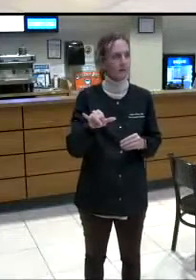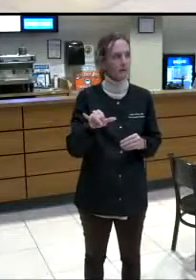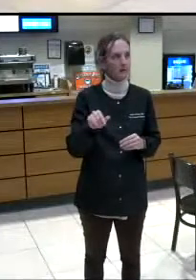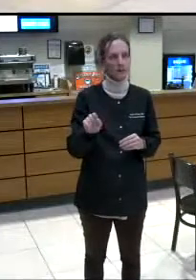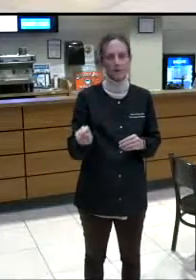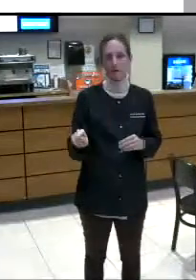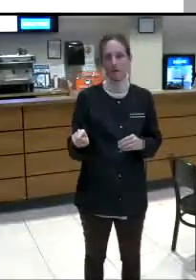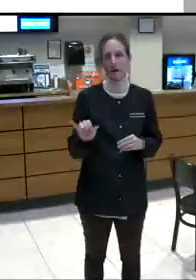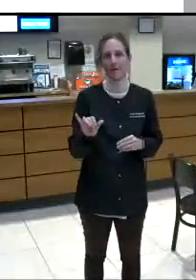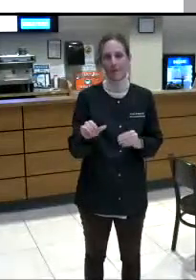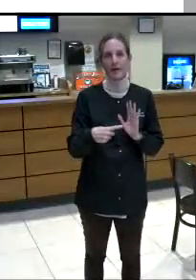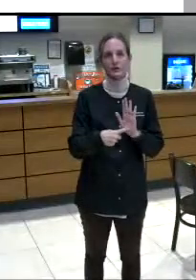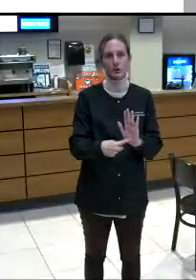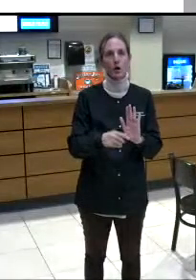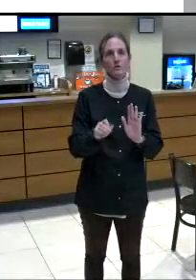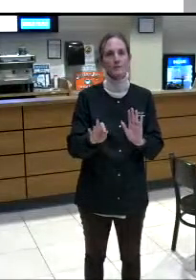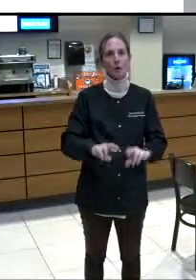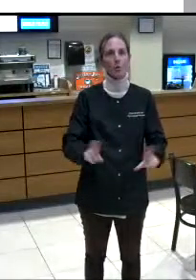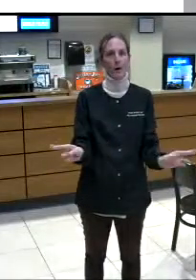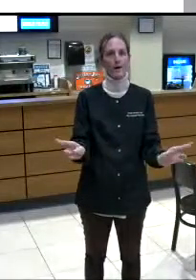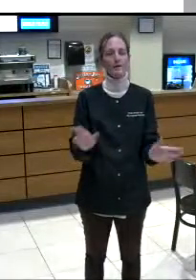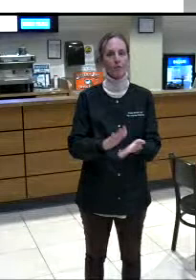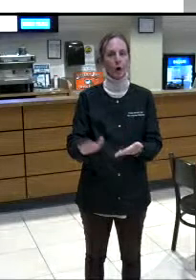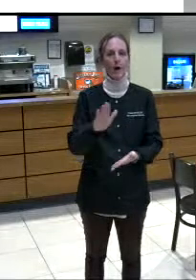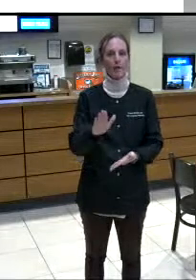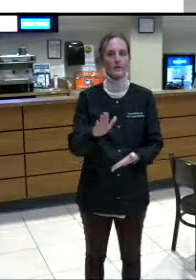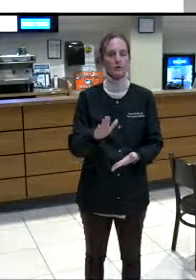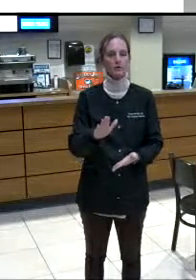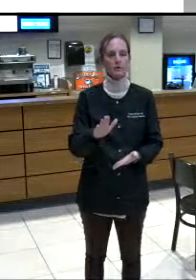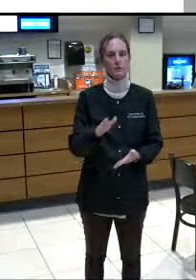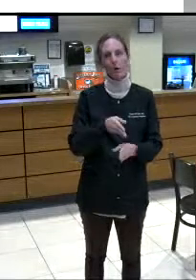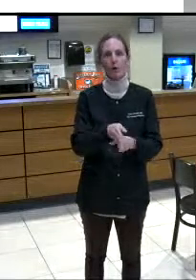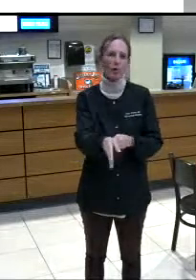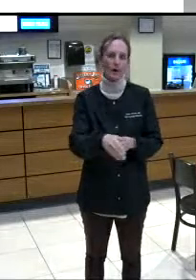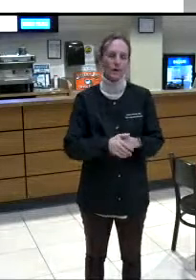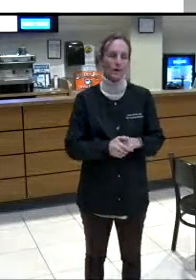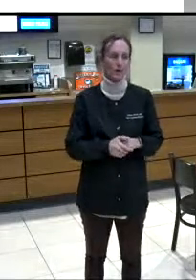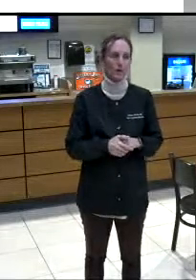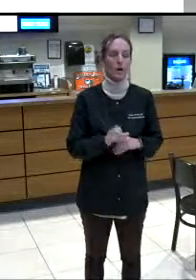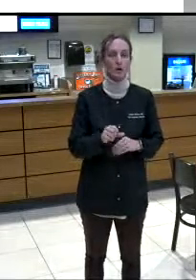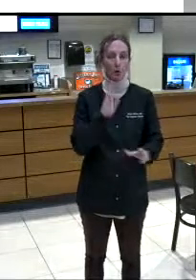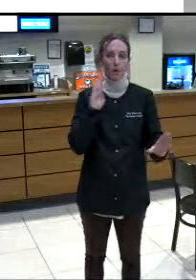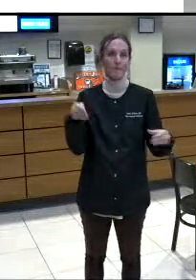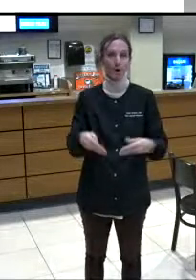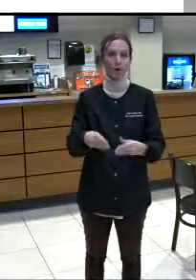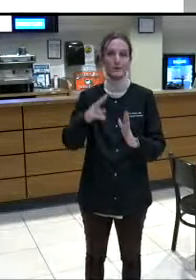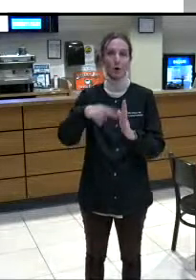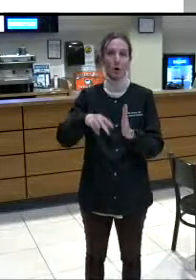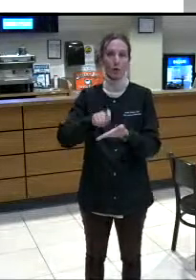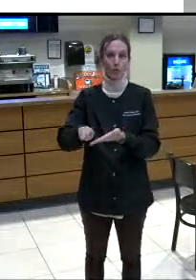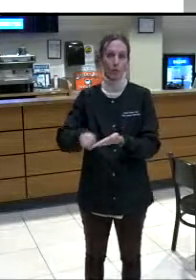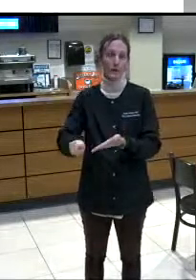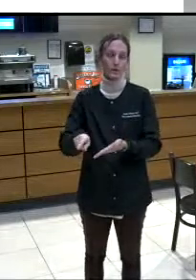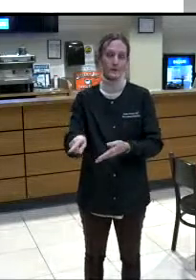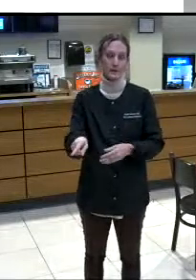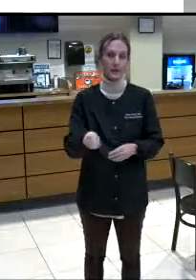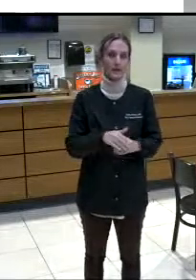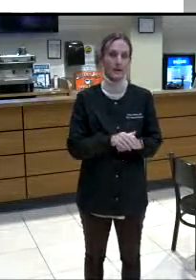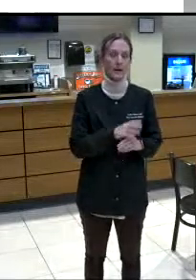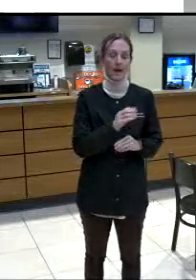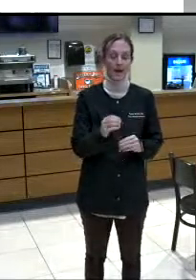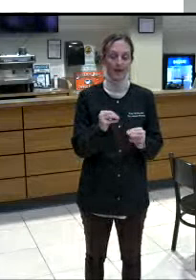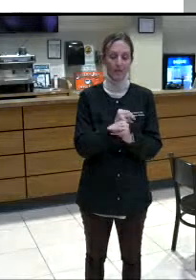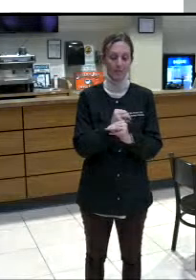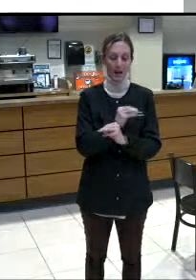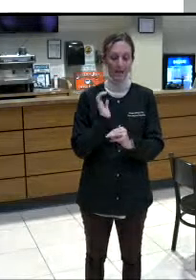indicator of college and career readiness. So we are focused on literacy. And then I would also say that the math that our students